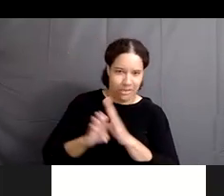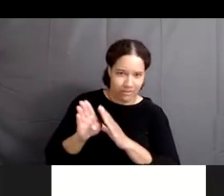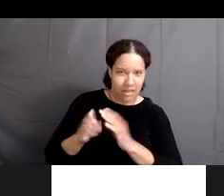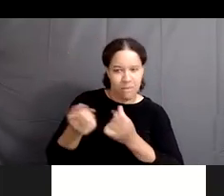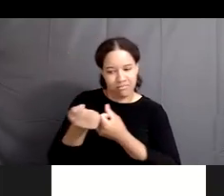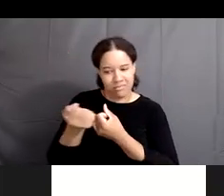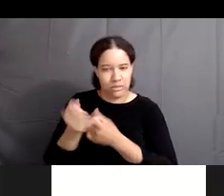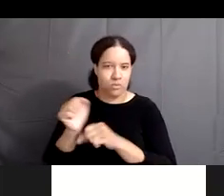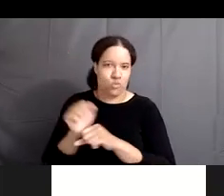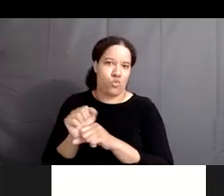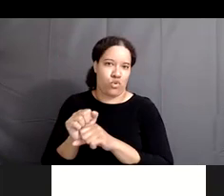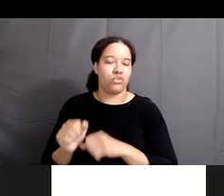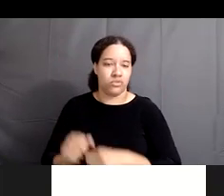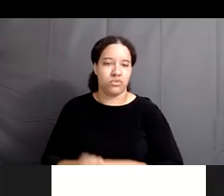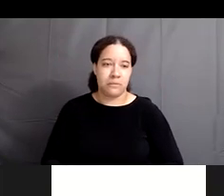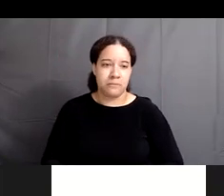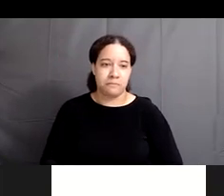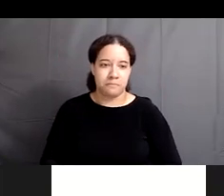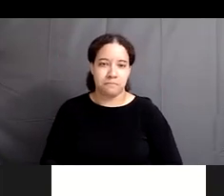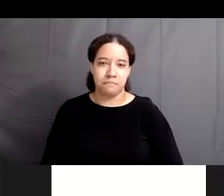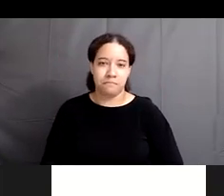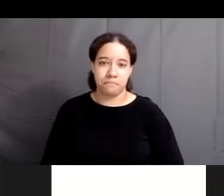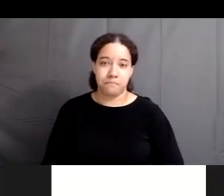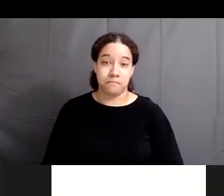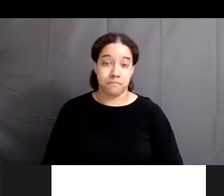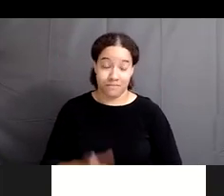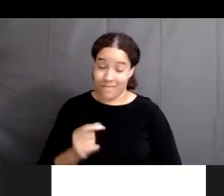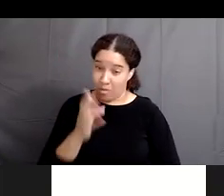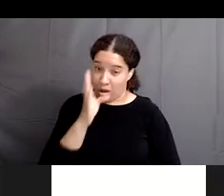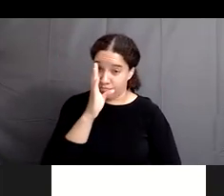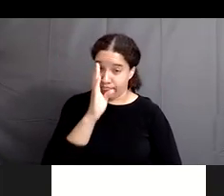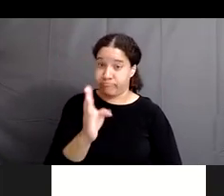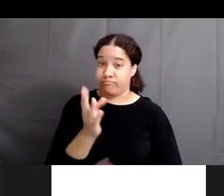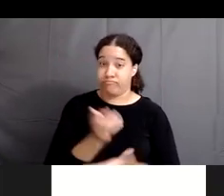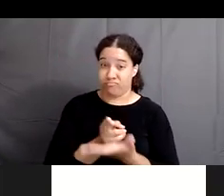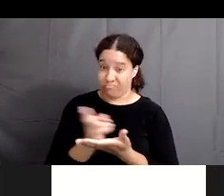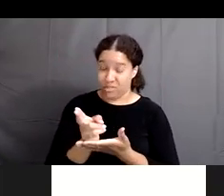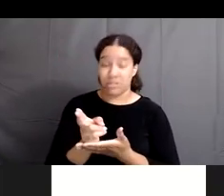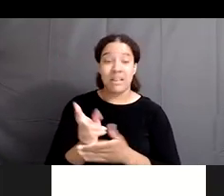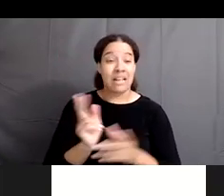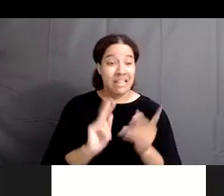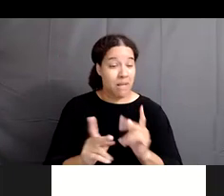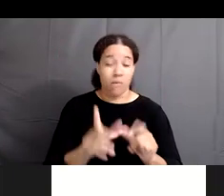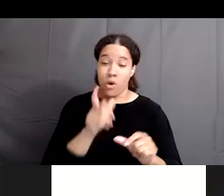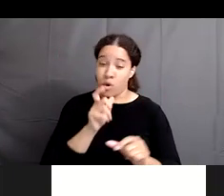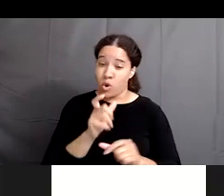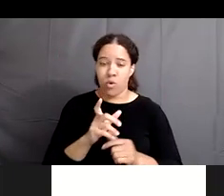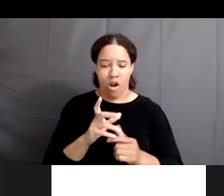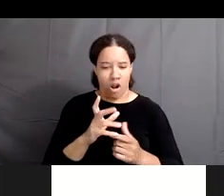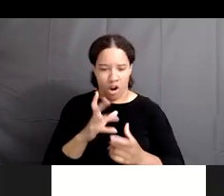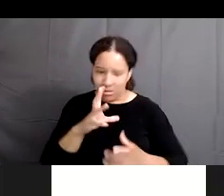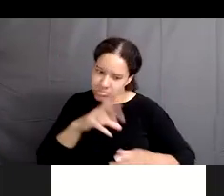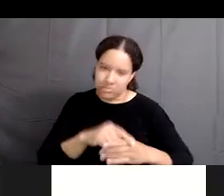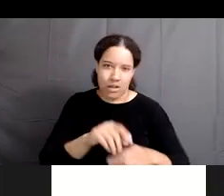for worker-owned cooperatives in this industry. And I will tell you that the folks that are living and breathing this work every day and building